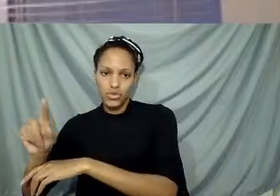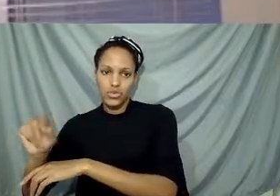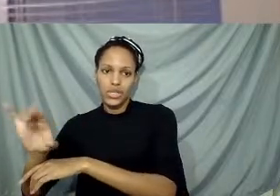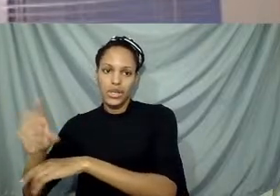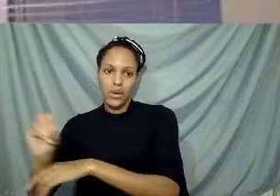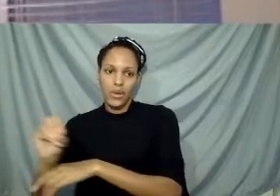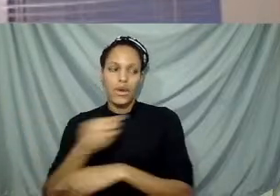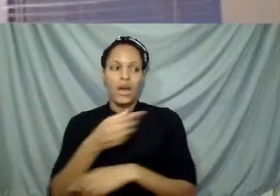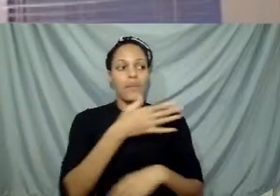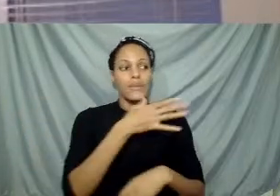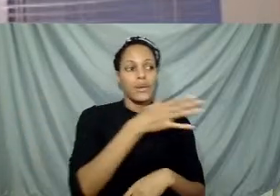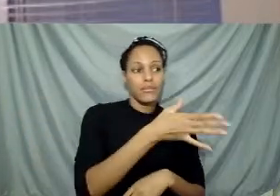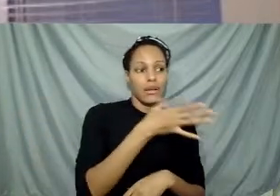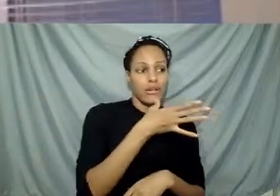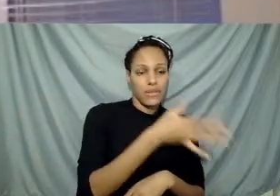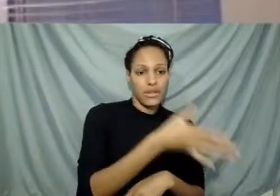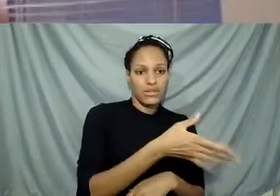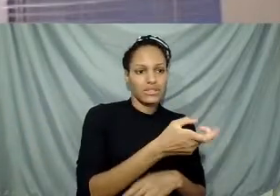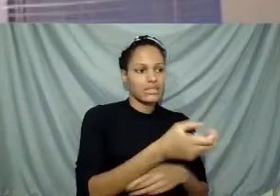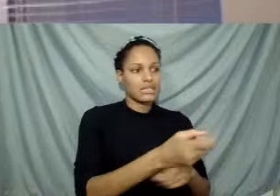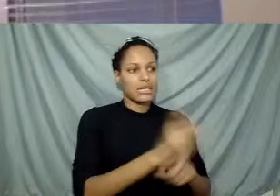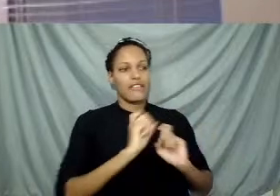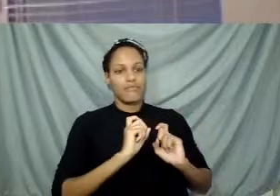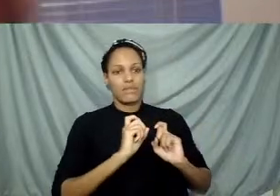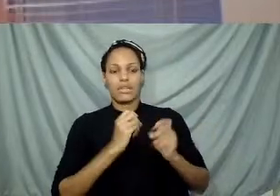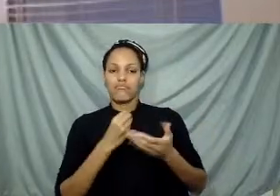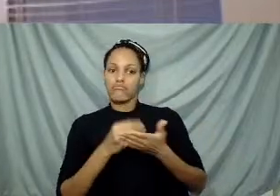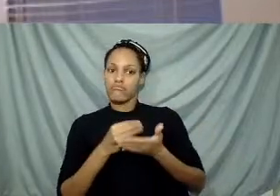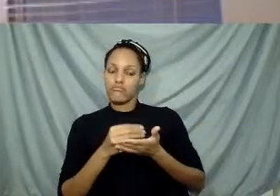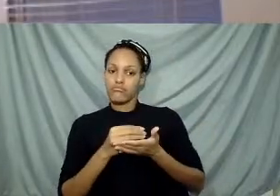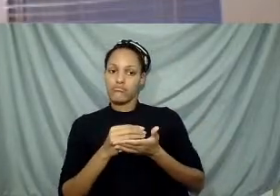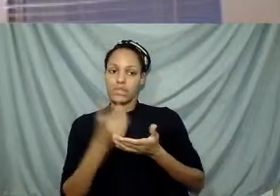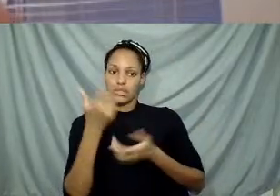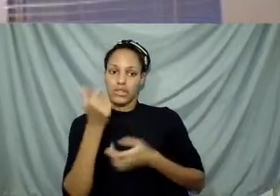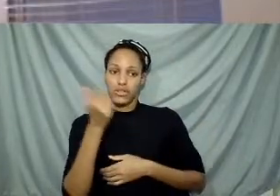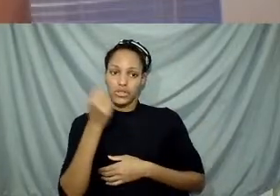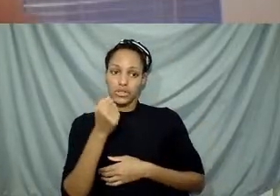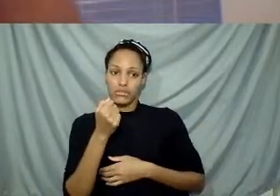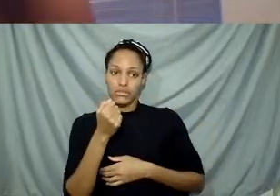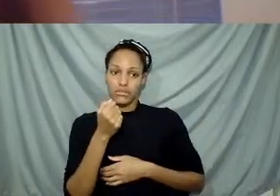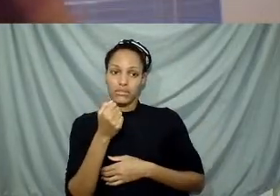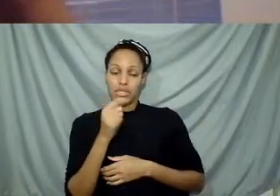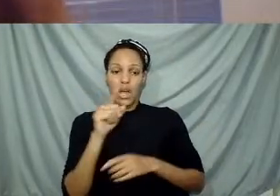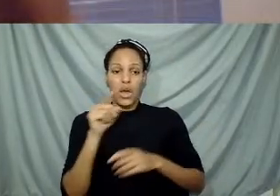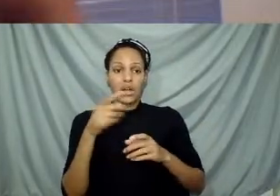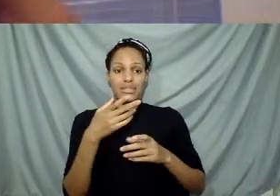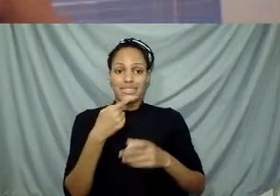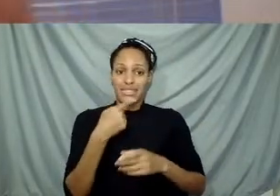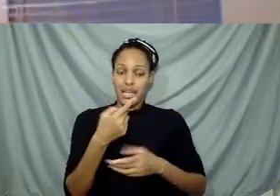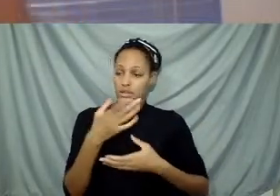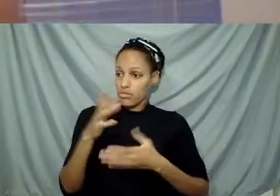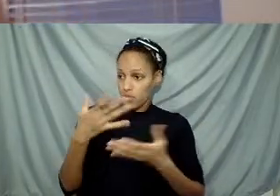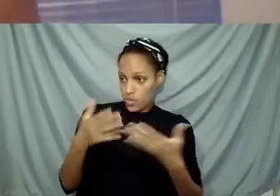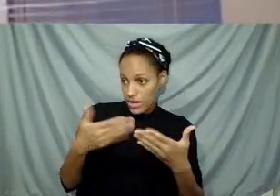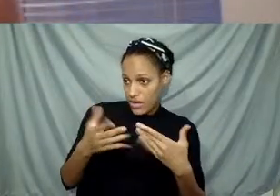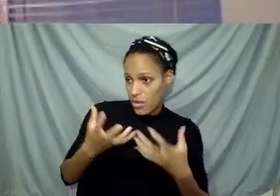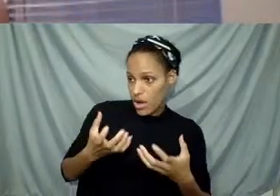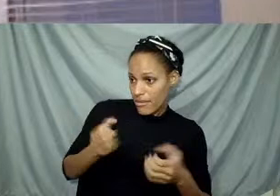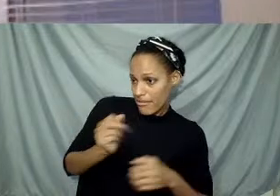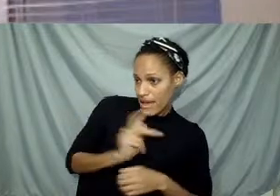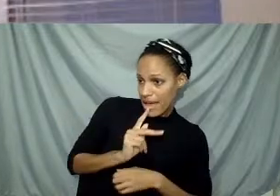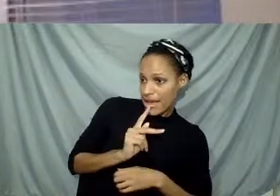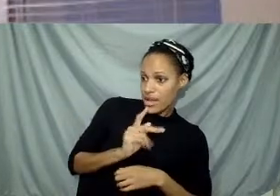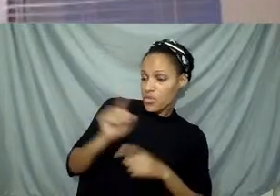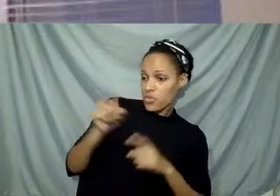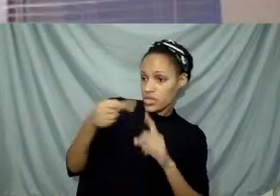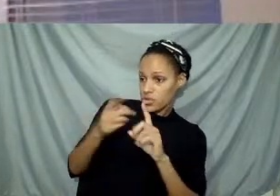scholarship. And she said, the only thing that I want from you in return is that when you succeed, you make sure you reach